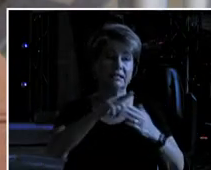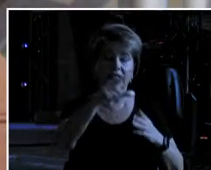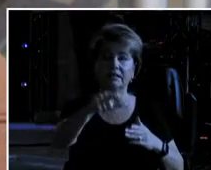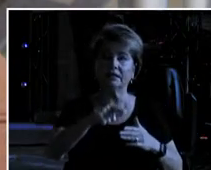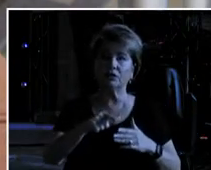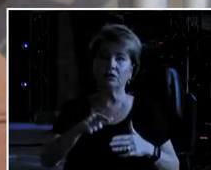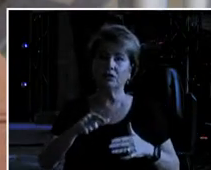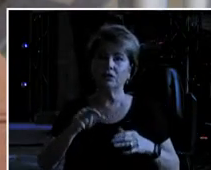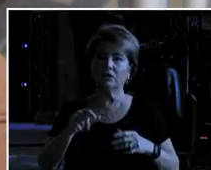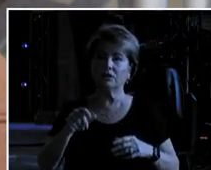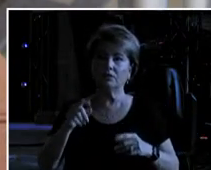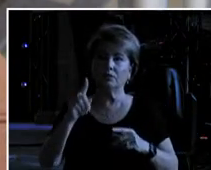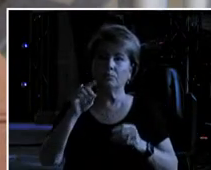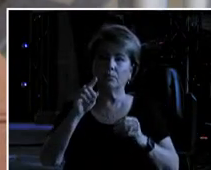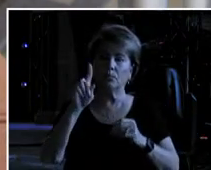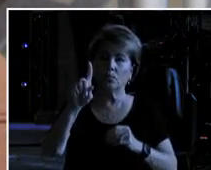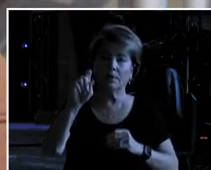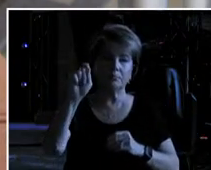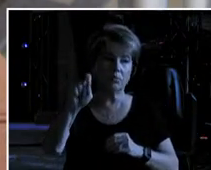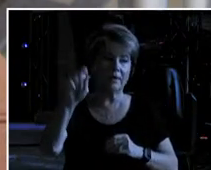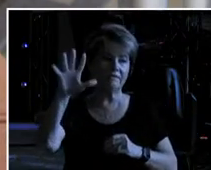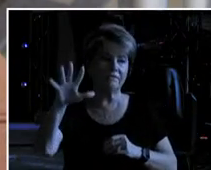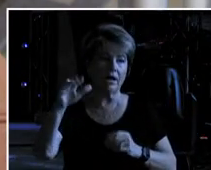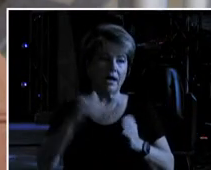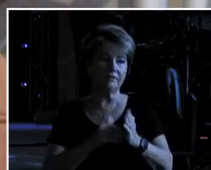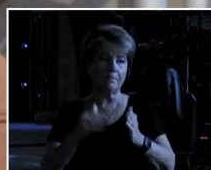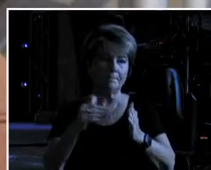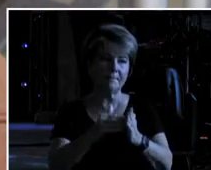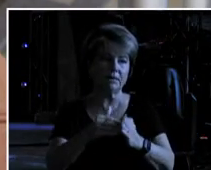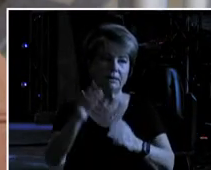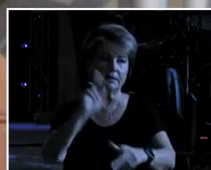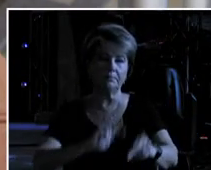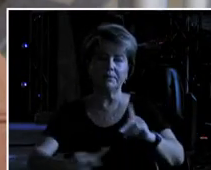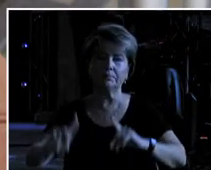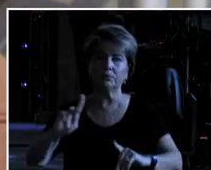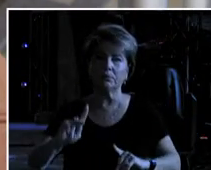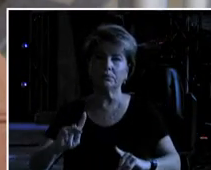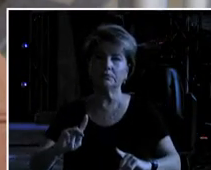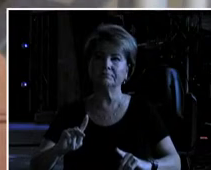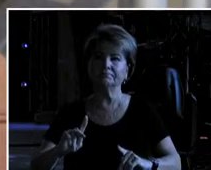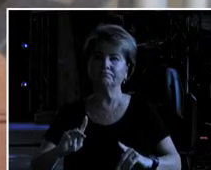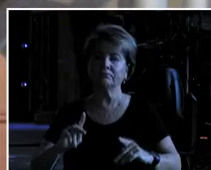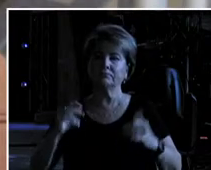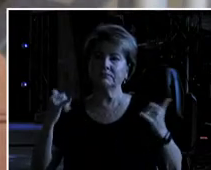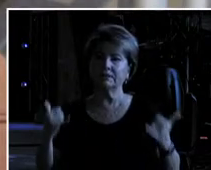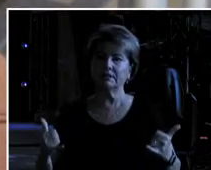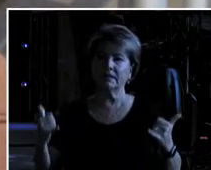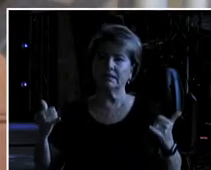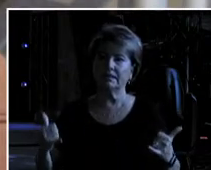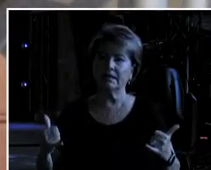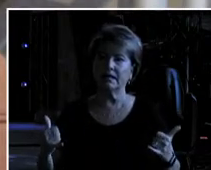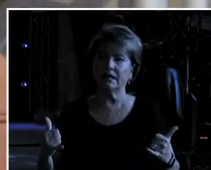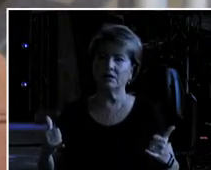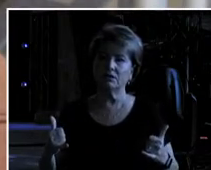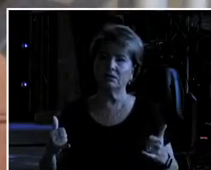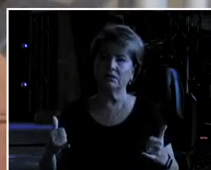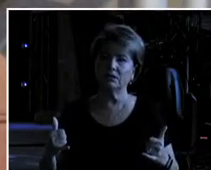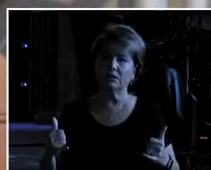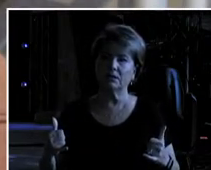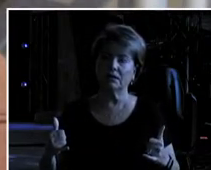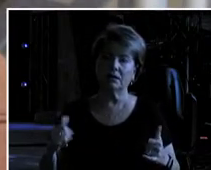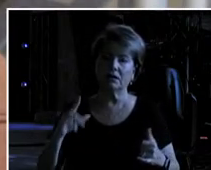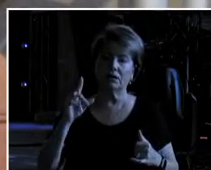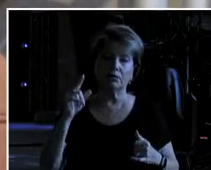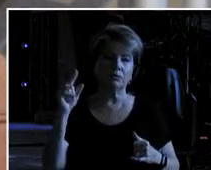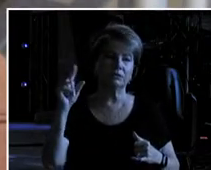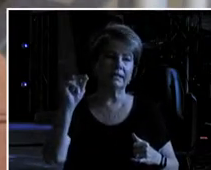population over 1.5 million people. Unfortunately, Kharkiv is located only in 20 miles to the border